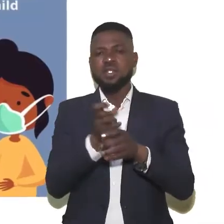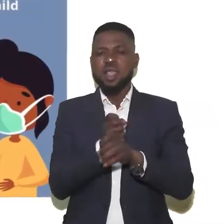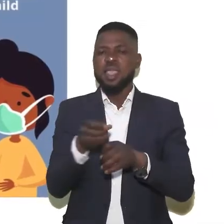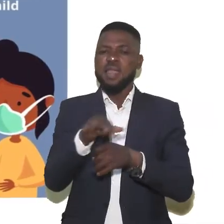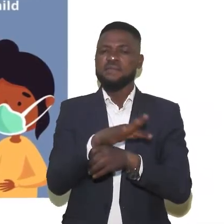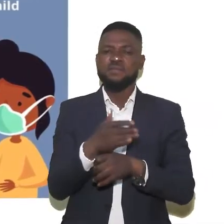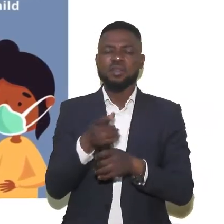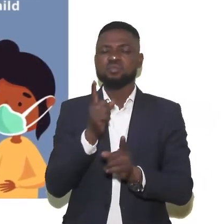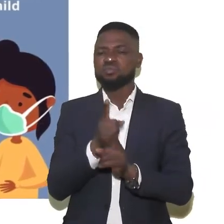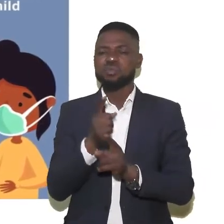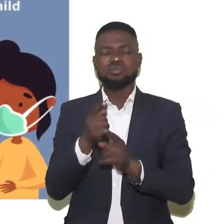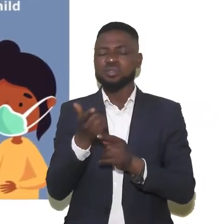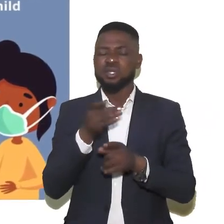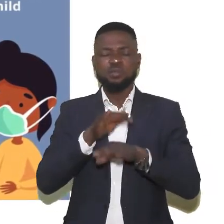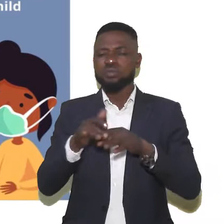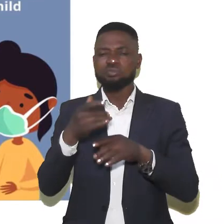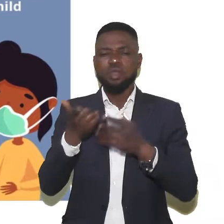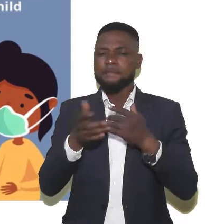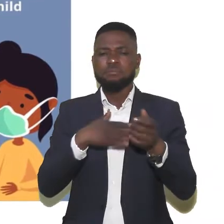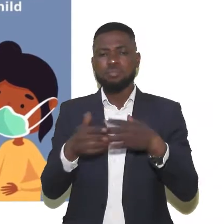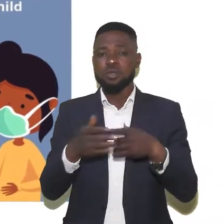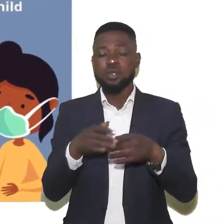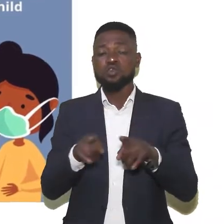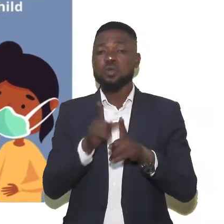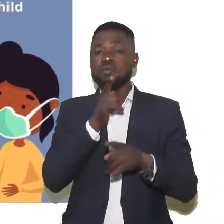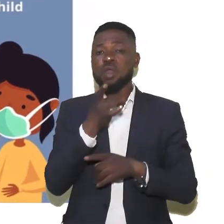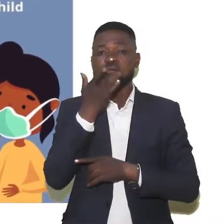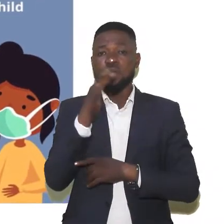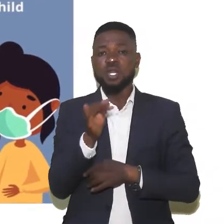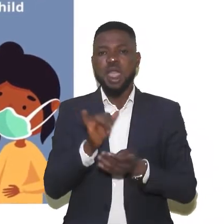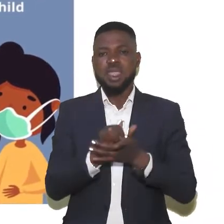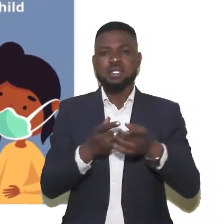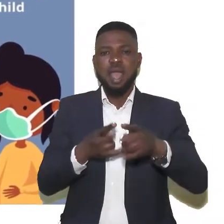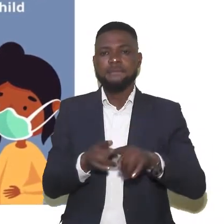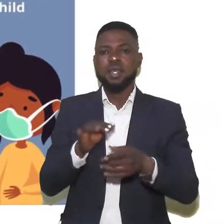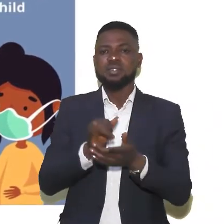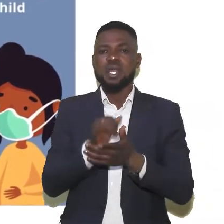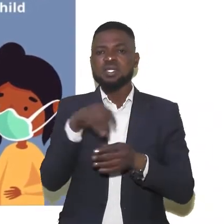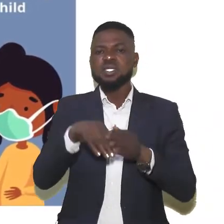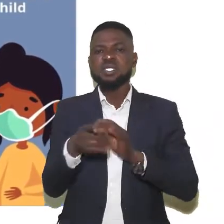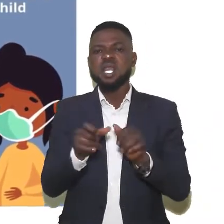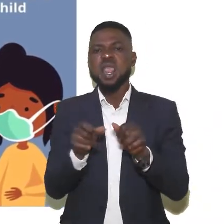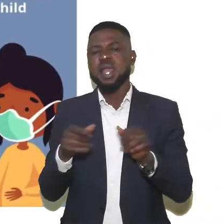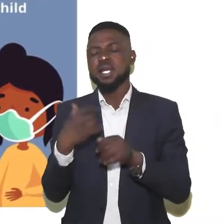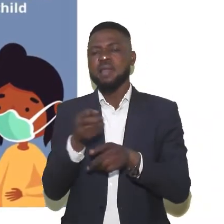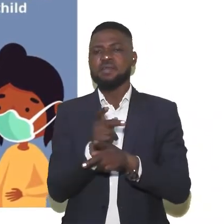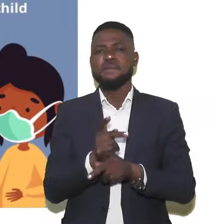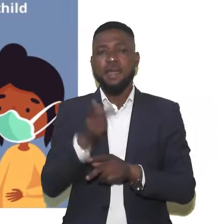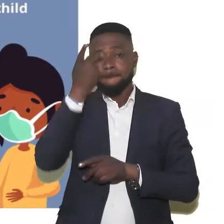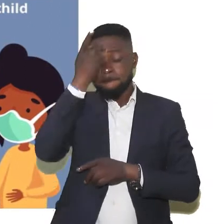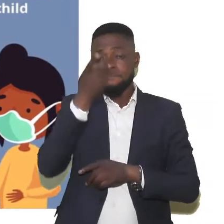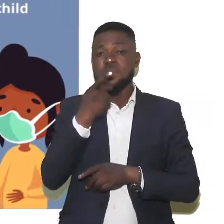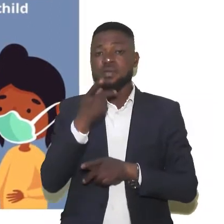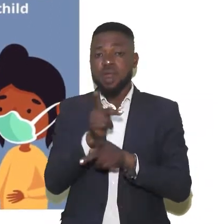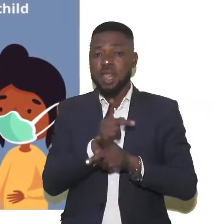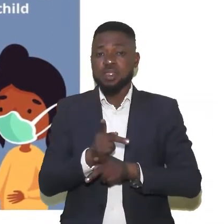are under the influence, they do just about anything. Wow. So unfortunately, that happens. Now, in the area of